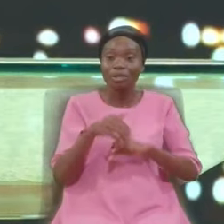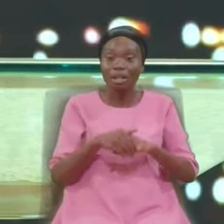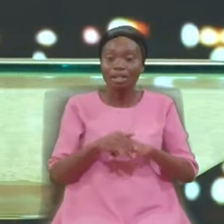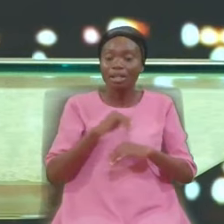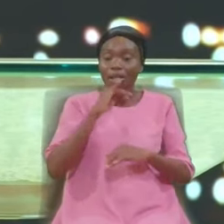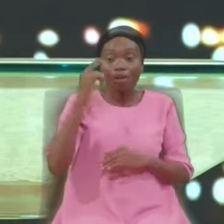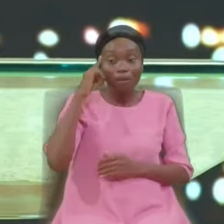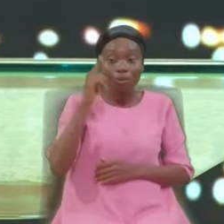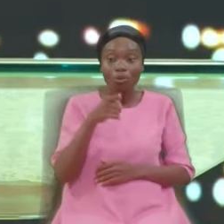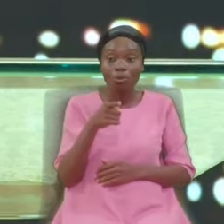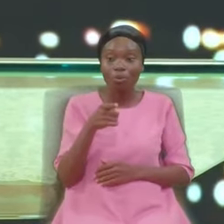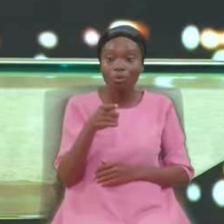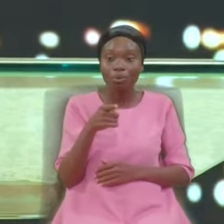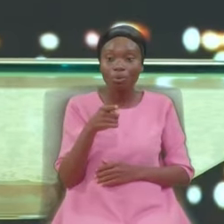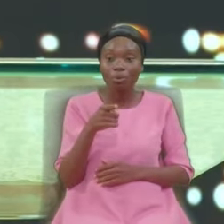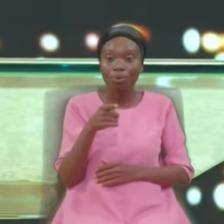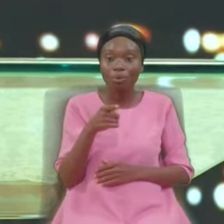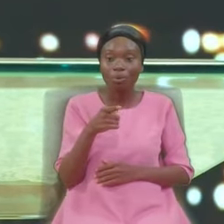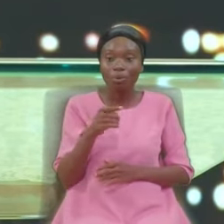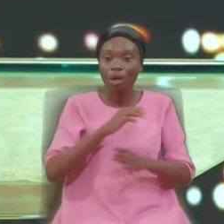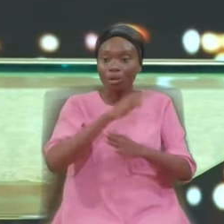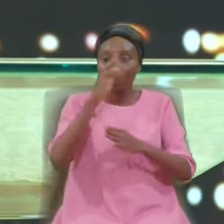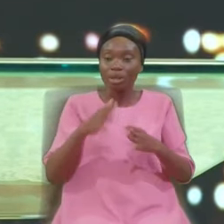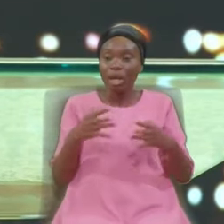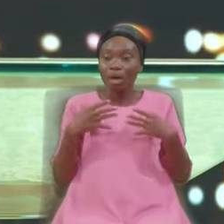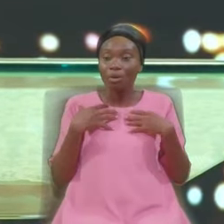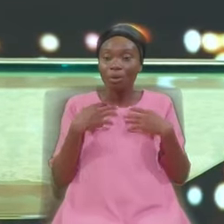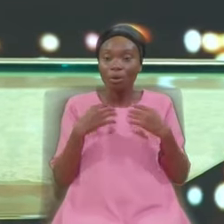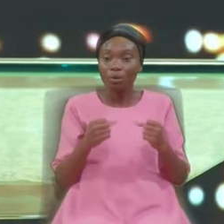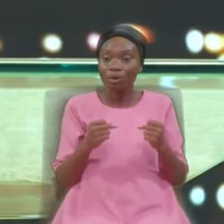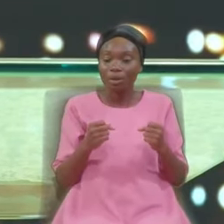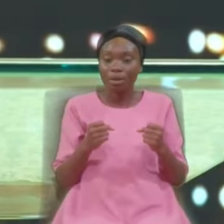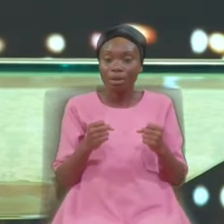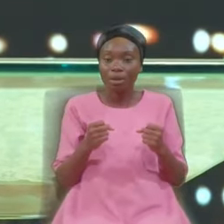you, total recovery.